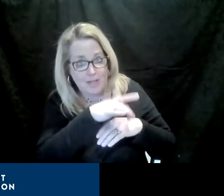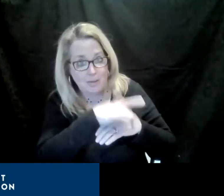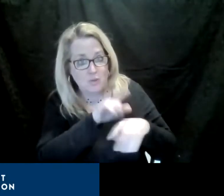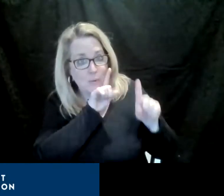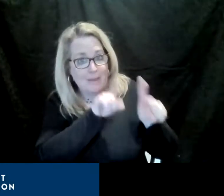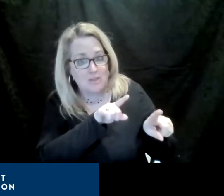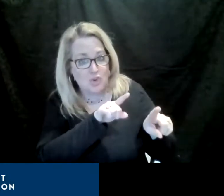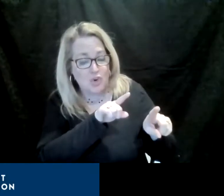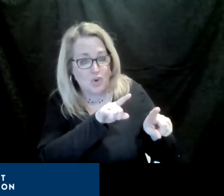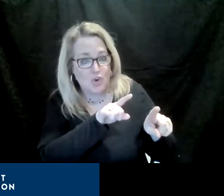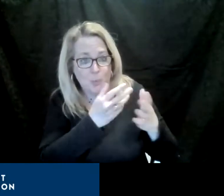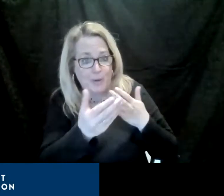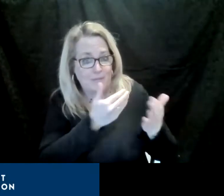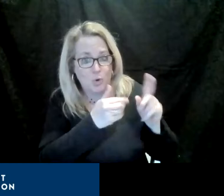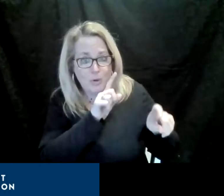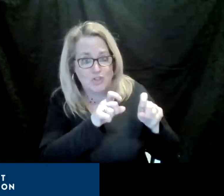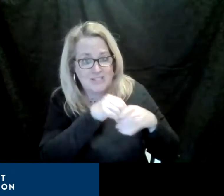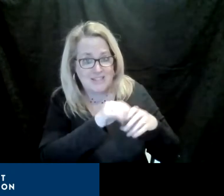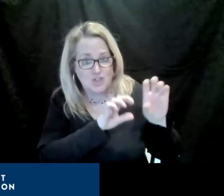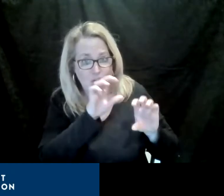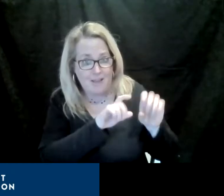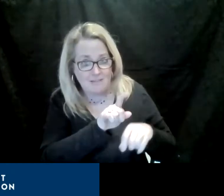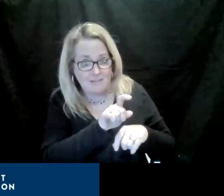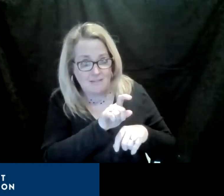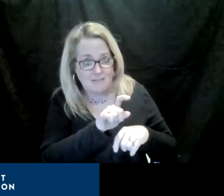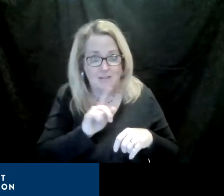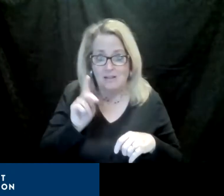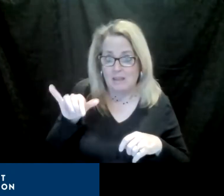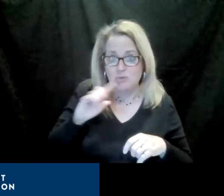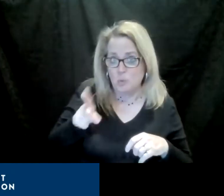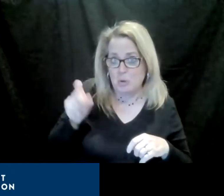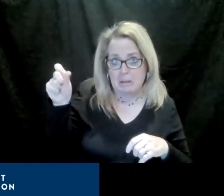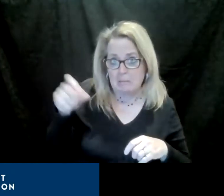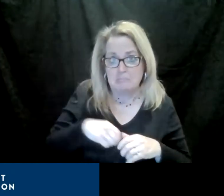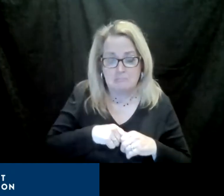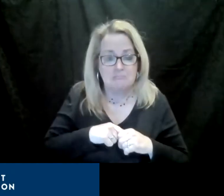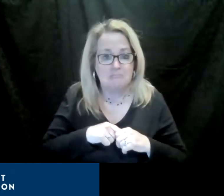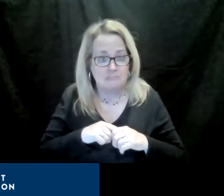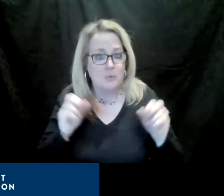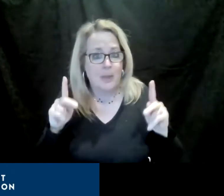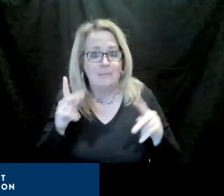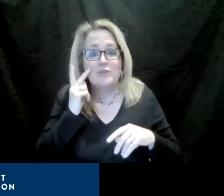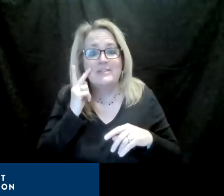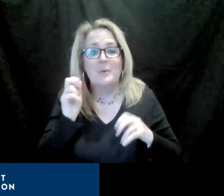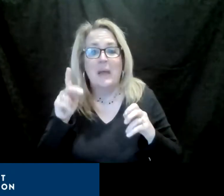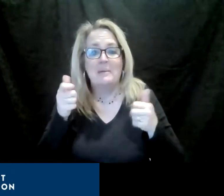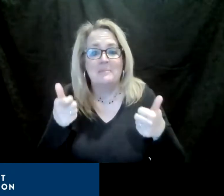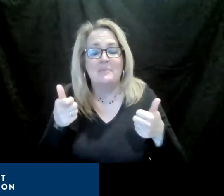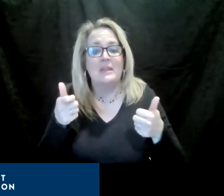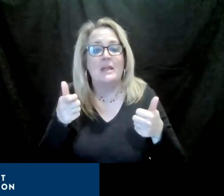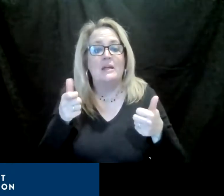answer whatever questions were in the chat? Sure. Okay. Yes. All right. So,